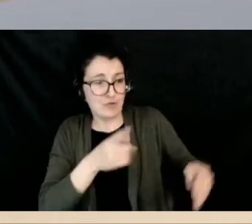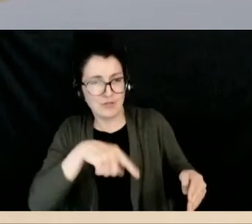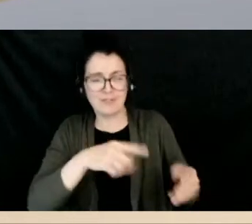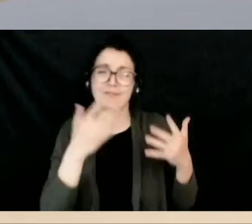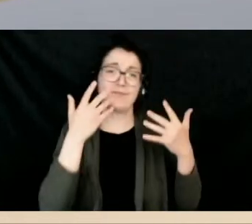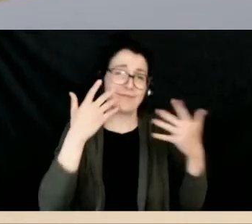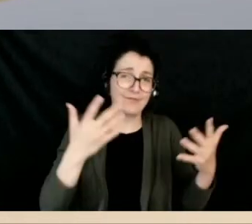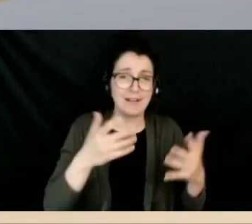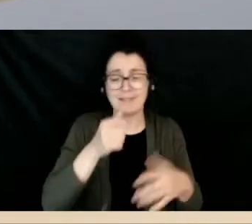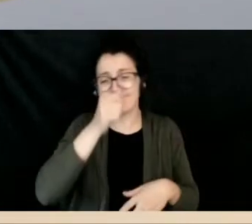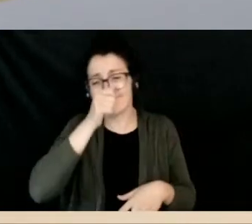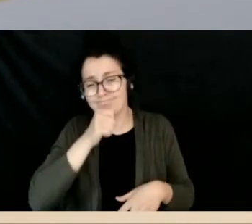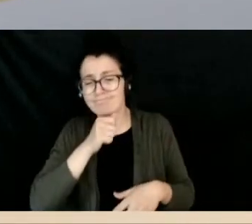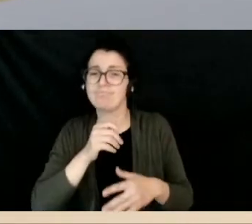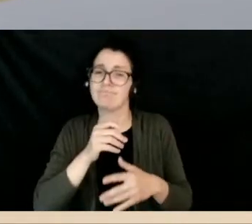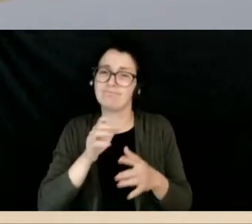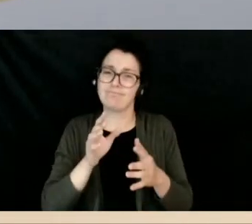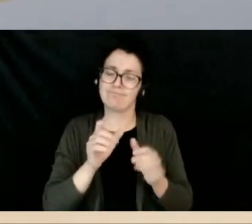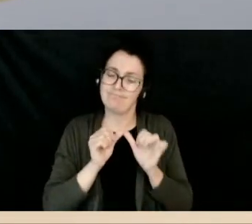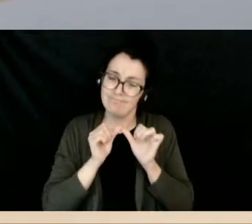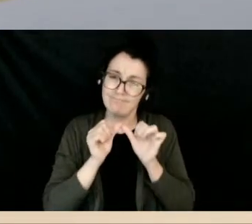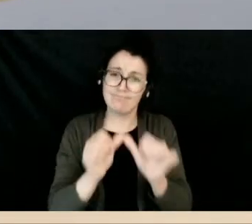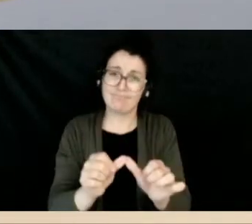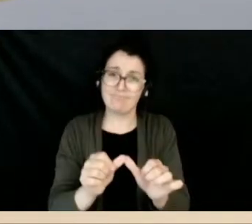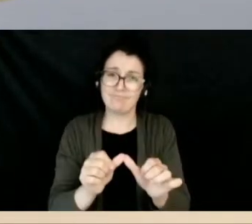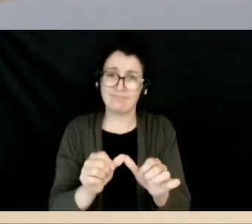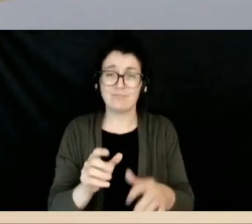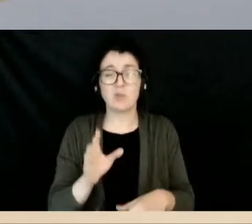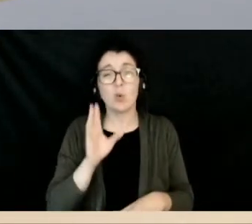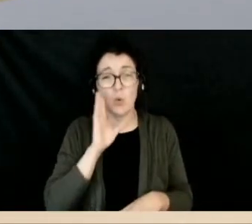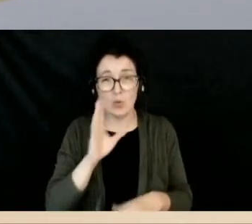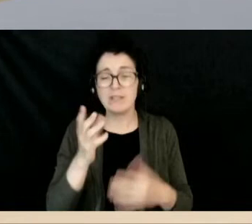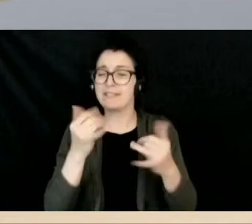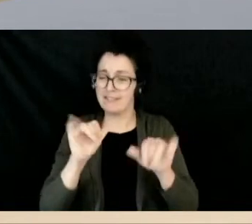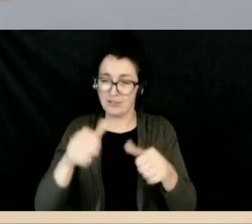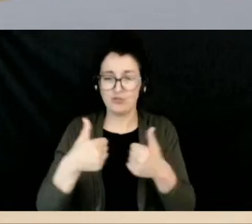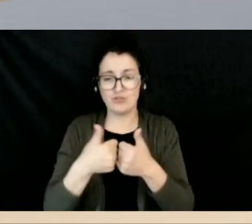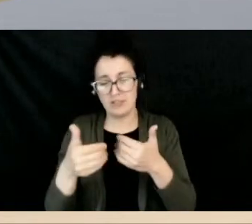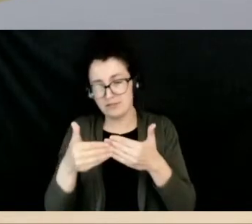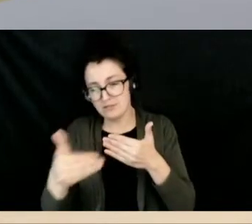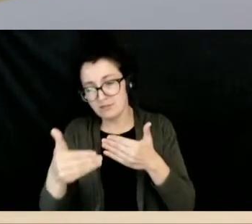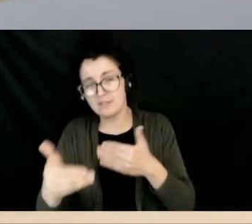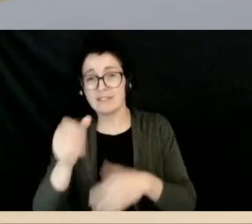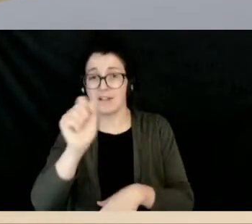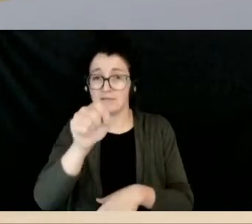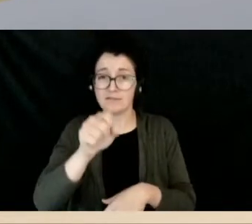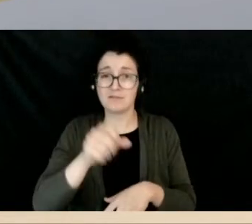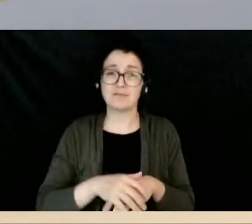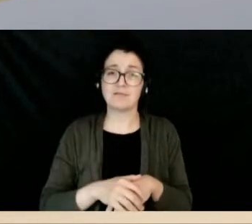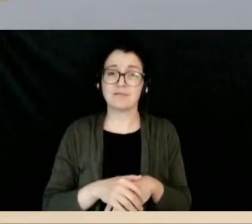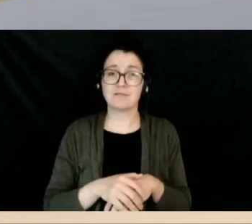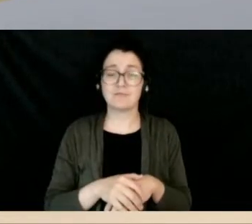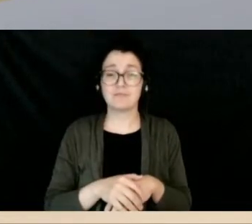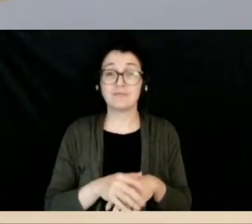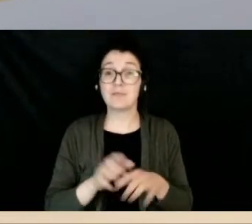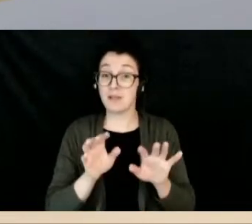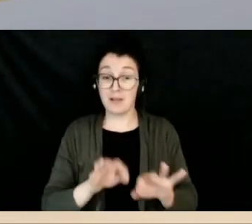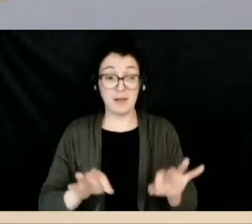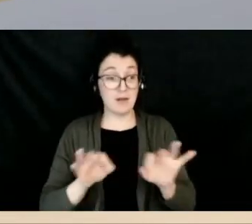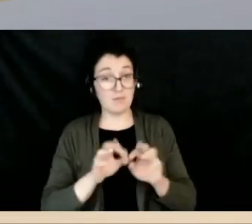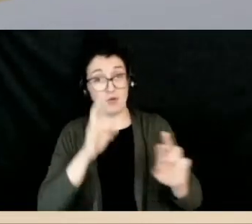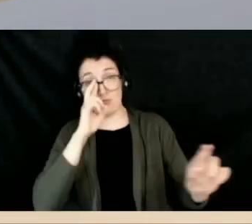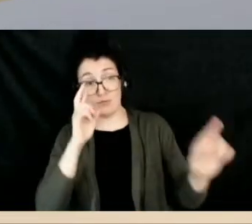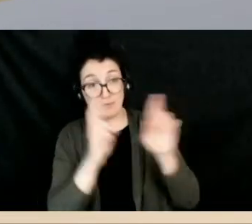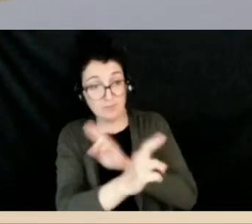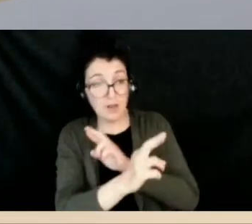Transitions are challenging, and the next few months will be no different. How we treat each other and the kindness, patience, and respect we show to